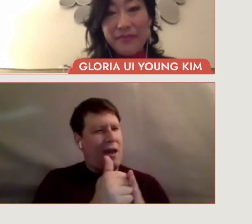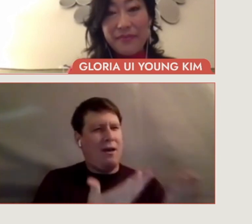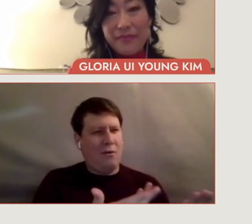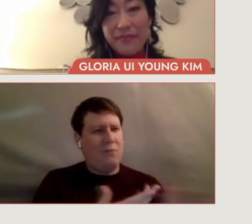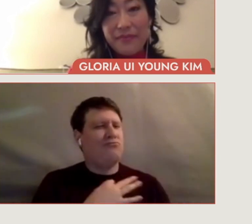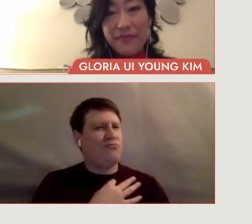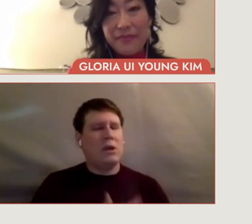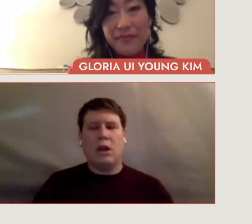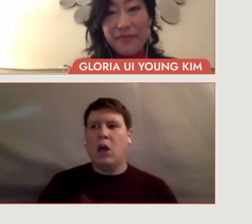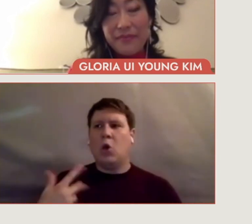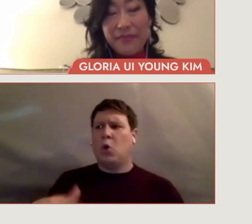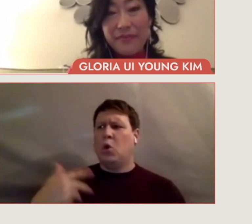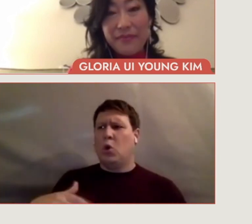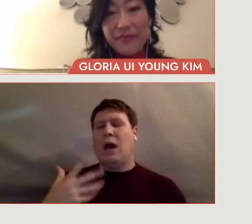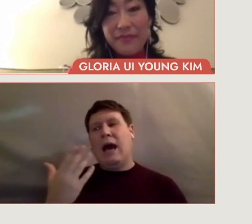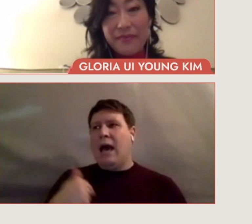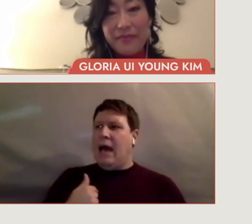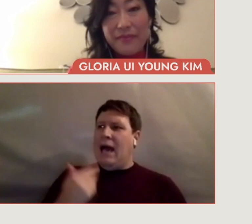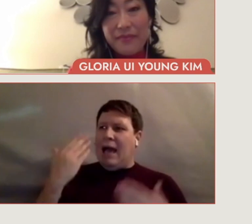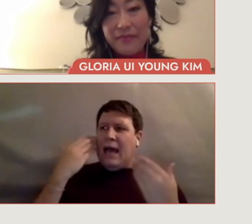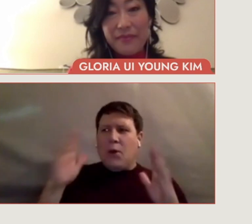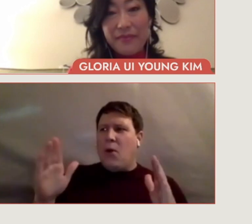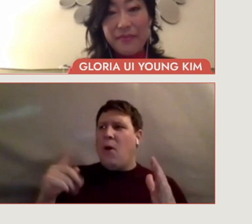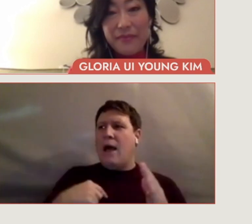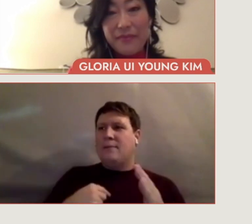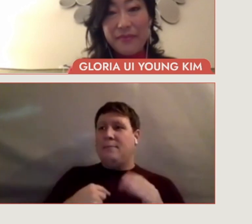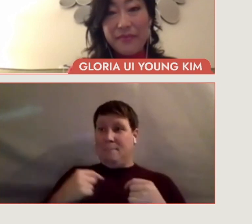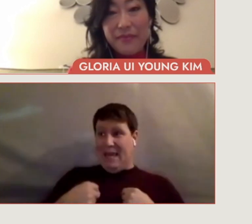I don't know. I mean, I'm very different from Mona, and